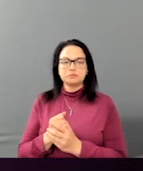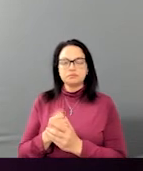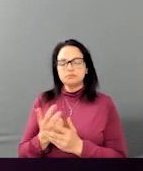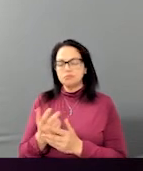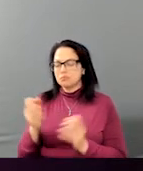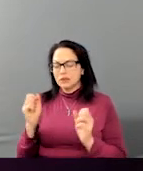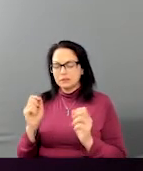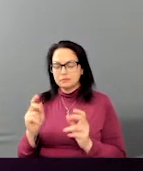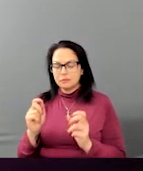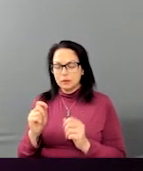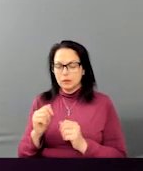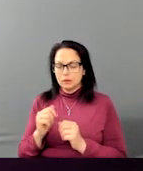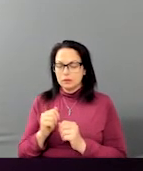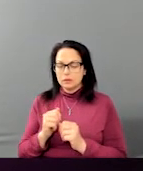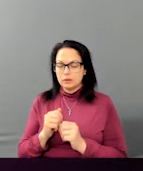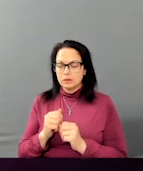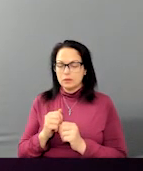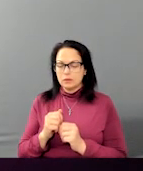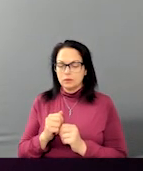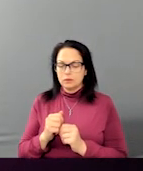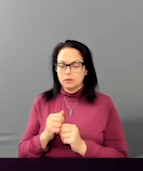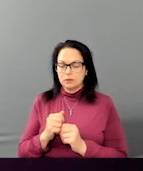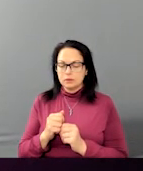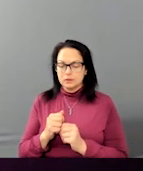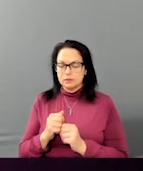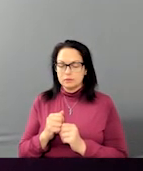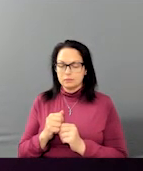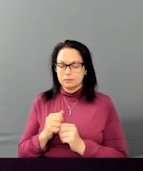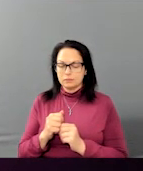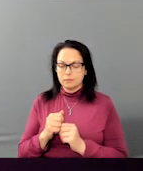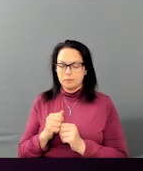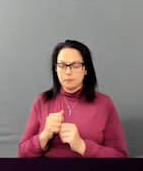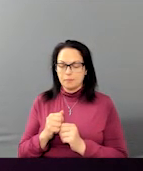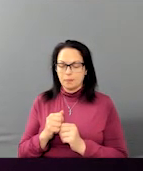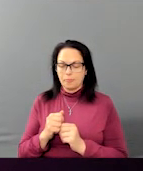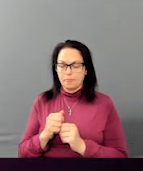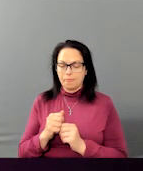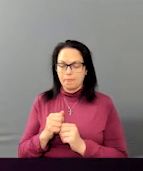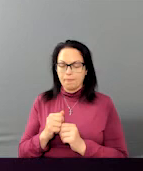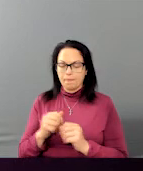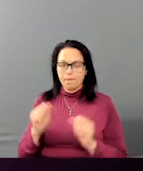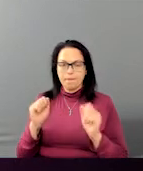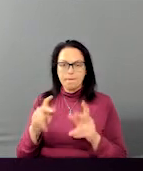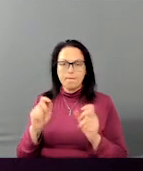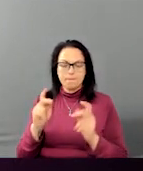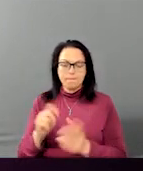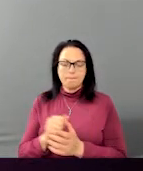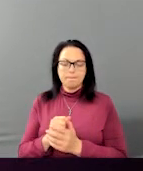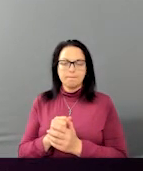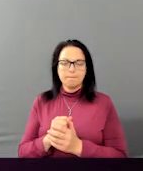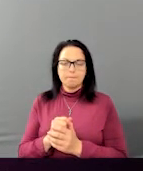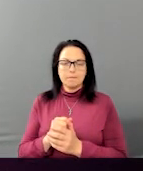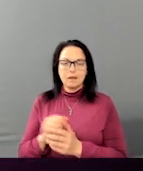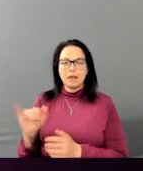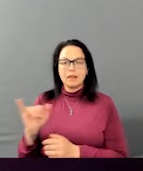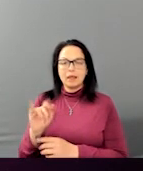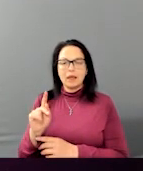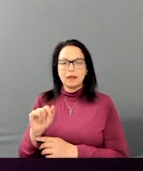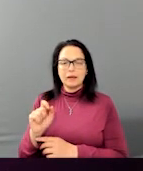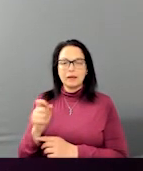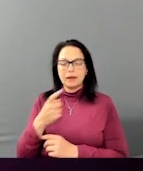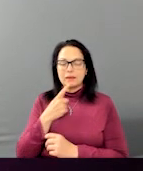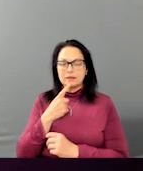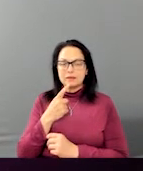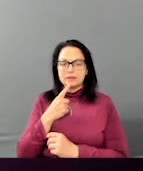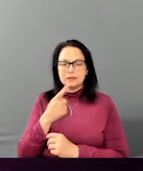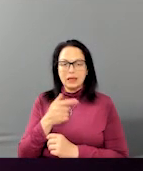world because React testing library has entered the chat. Okay, so as Kent mentioned, he created